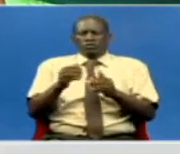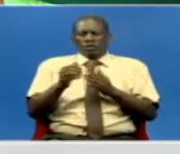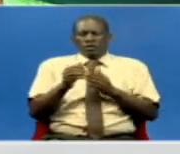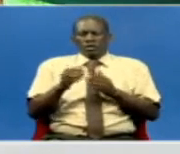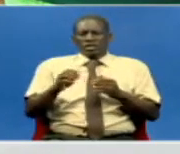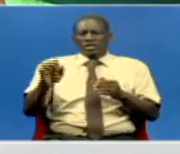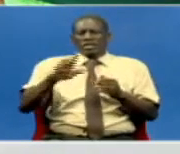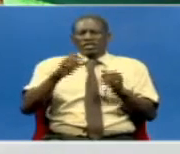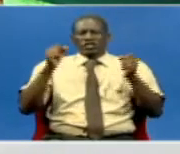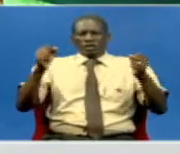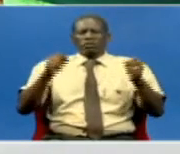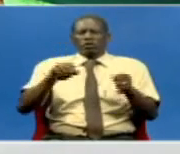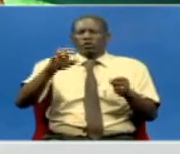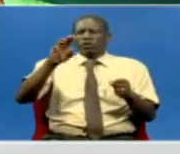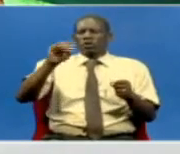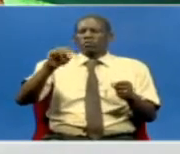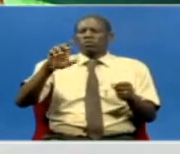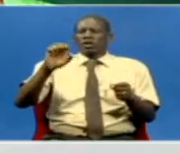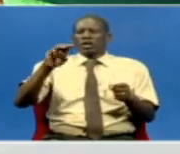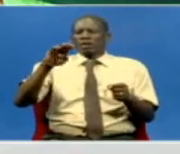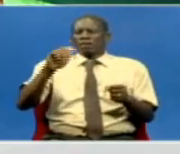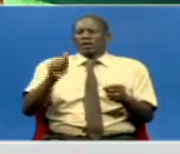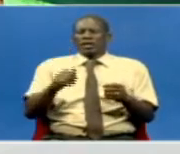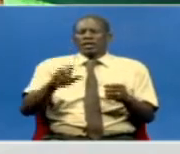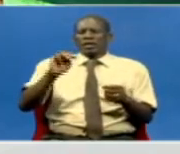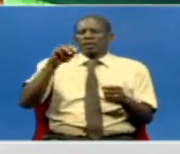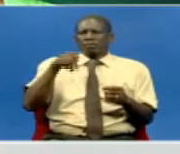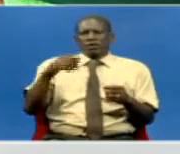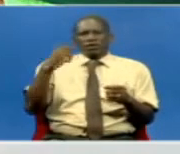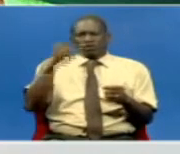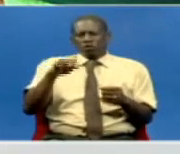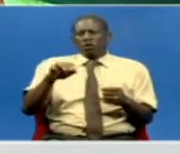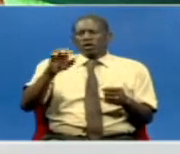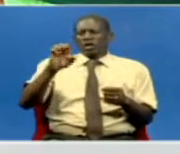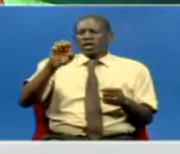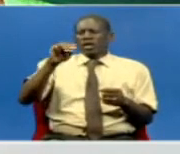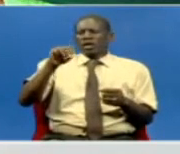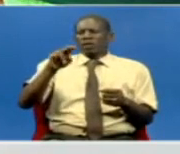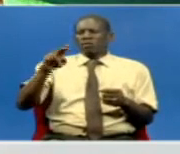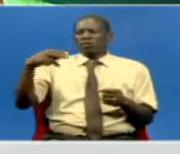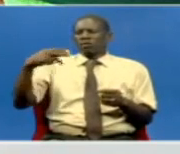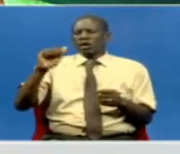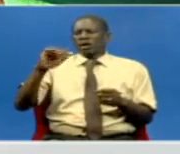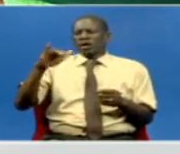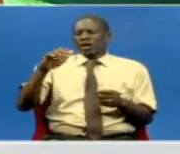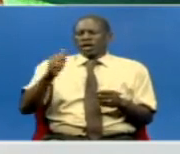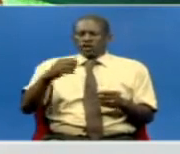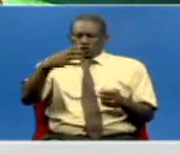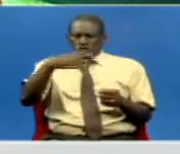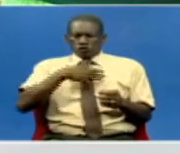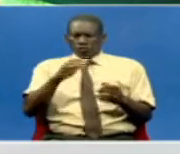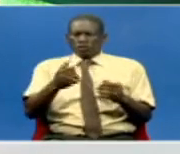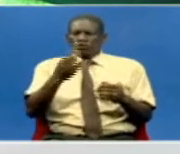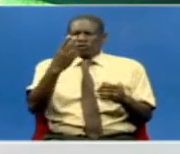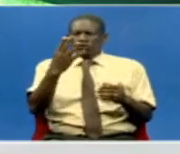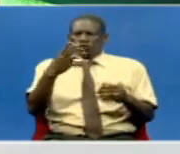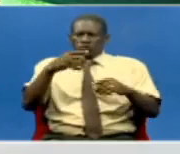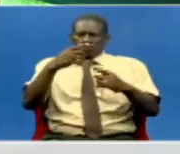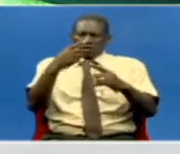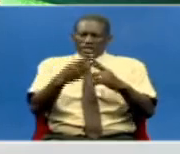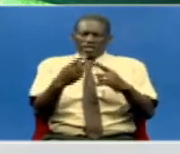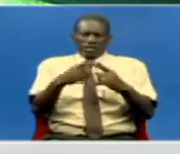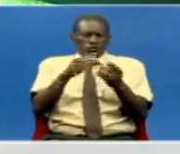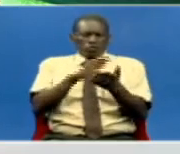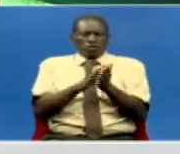champions. Milemba, who is currently the Member of Parliament for Emuhaya constituency, is saddened by the 24-year drought that